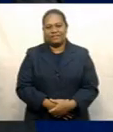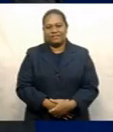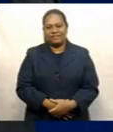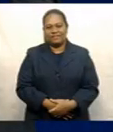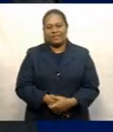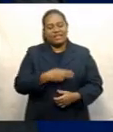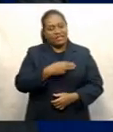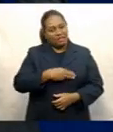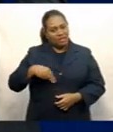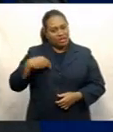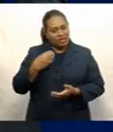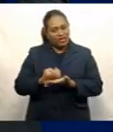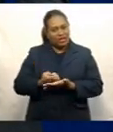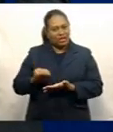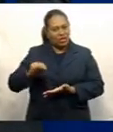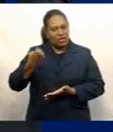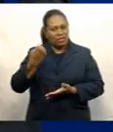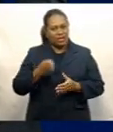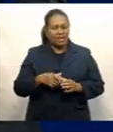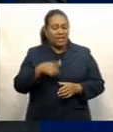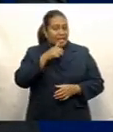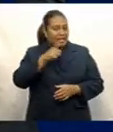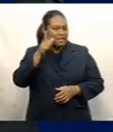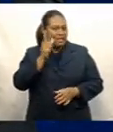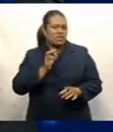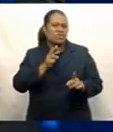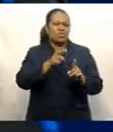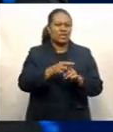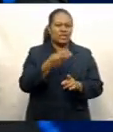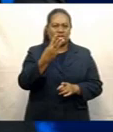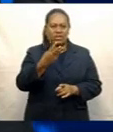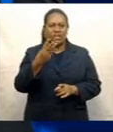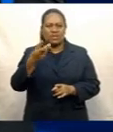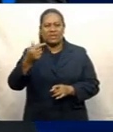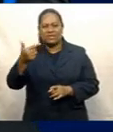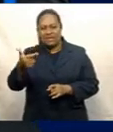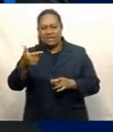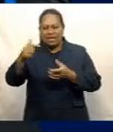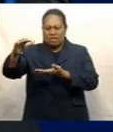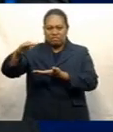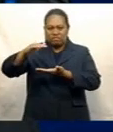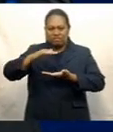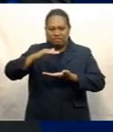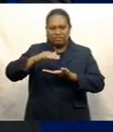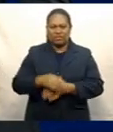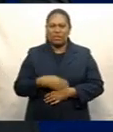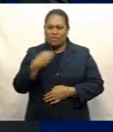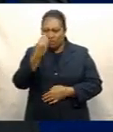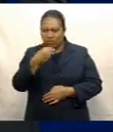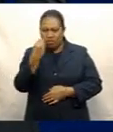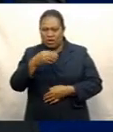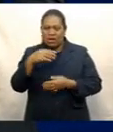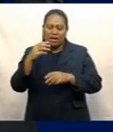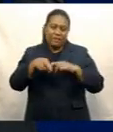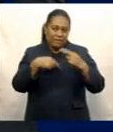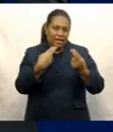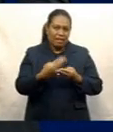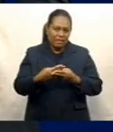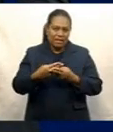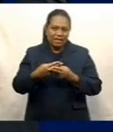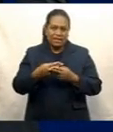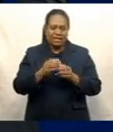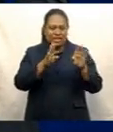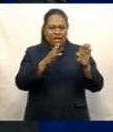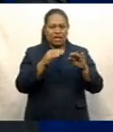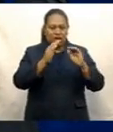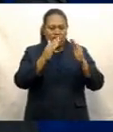The Ministry of Economy yesterday reached out with 337 groceries and essential item packs to families in home isolation